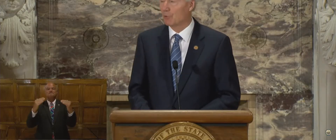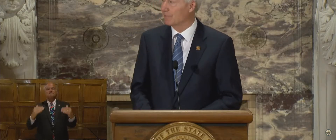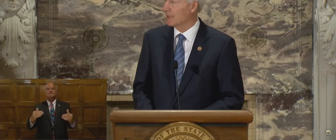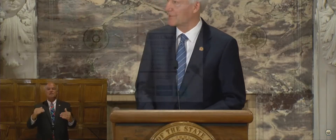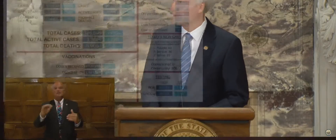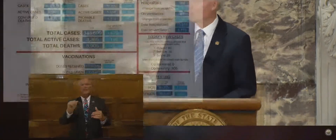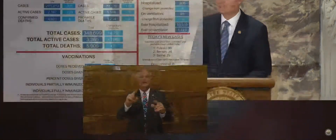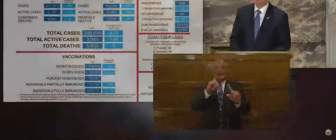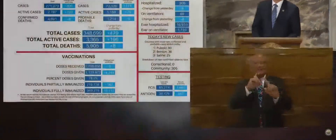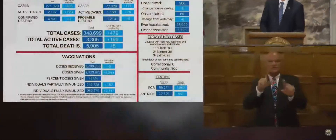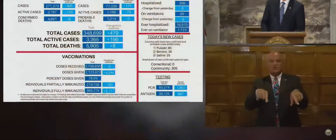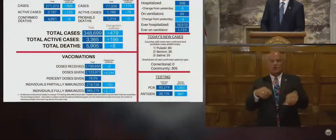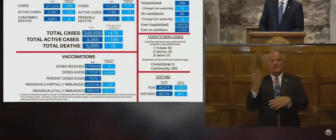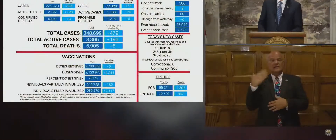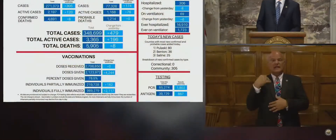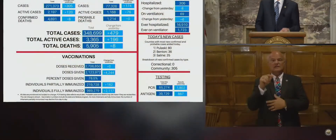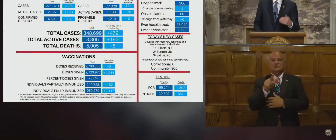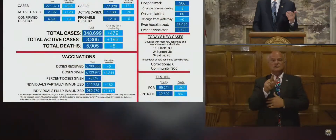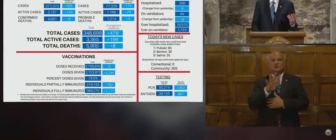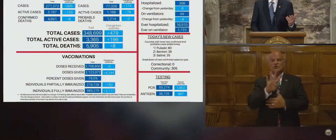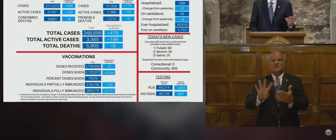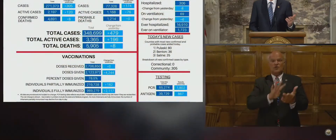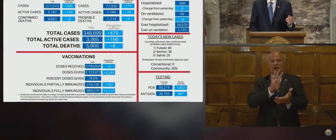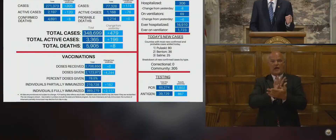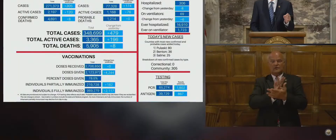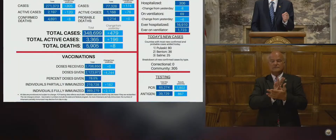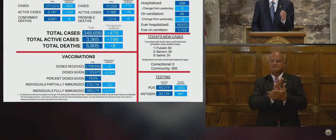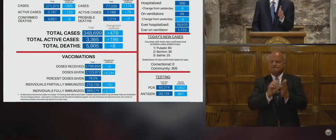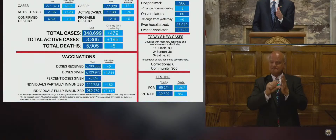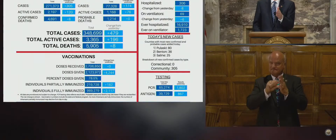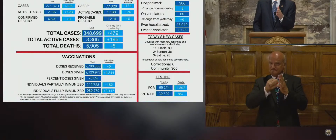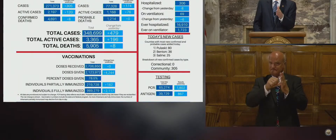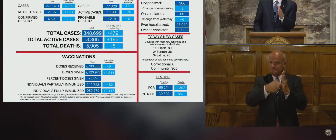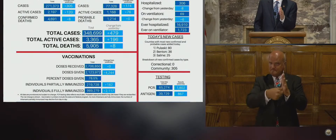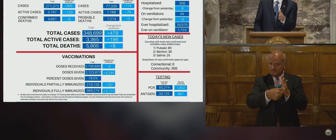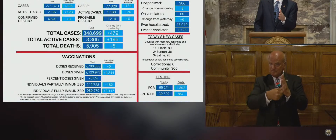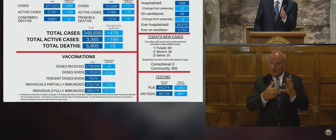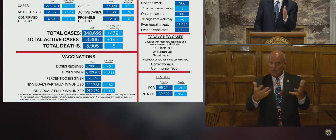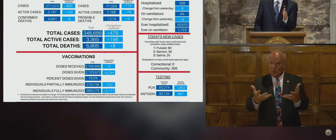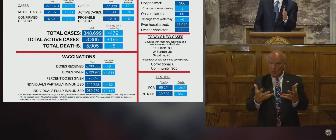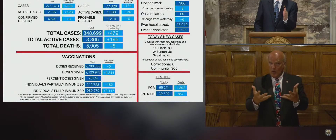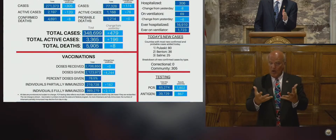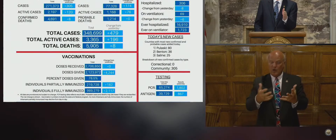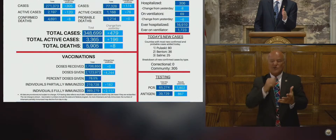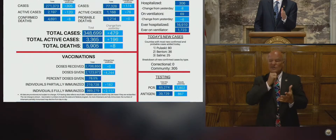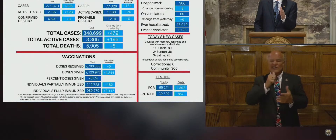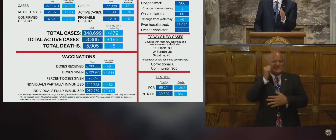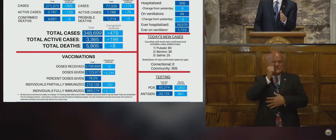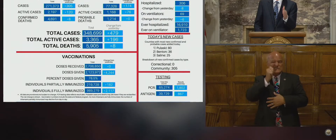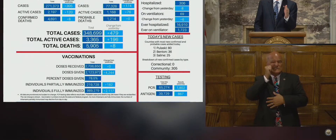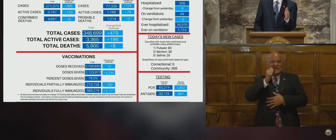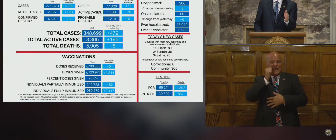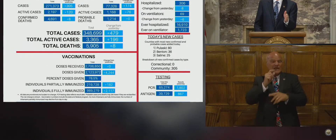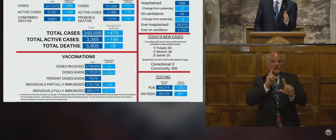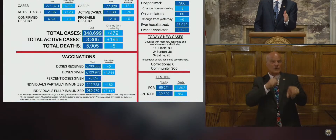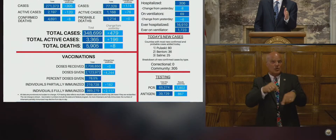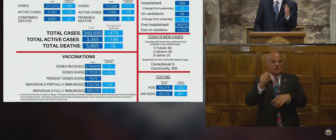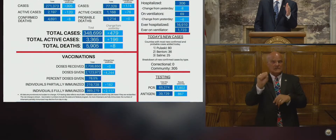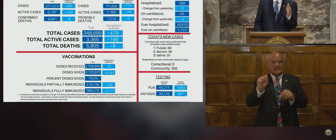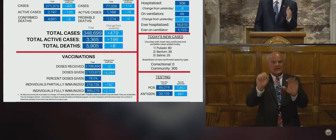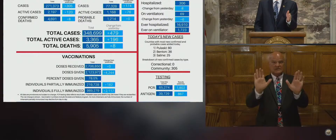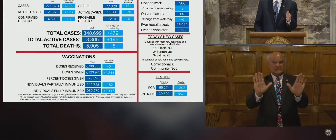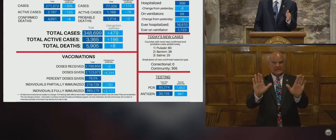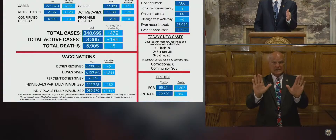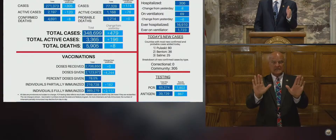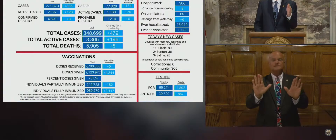case report for the last 24 hours. I would emphasize to everyone that while we're not doing a daily report on Saturday and